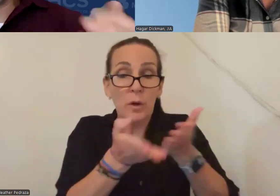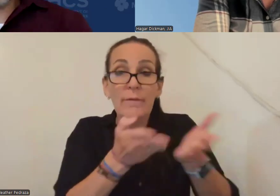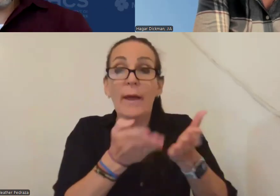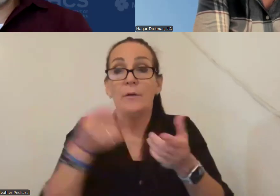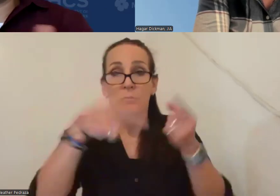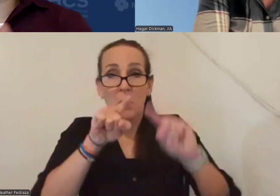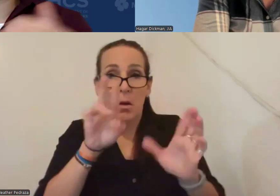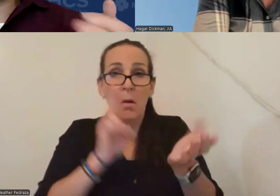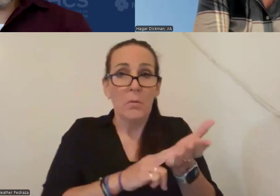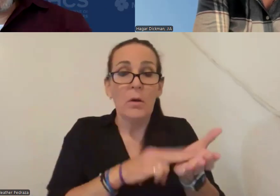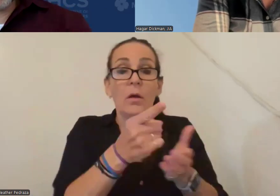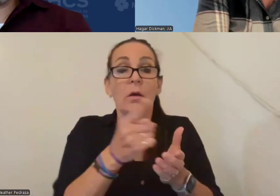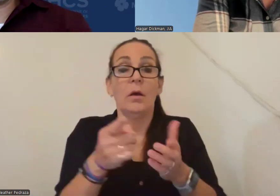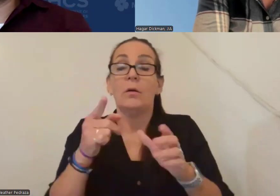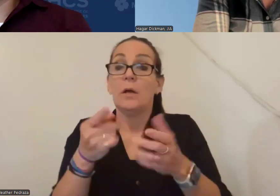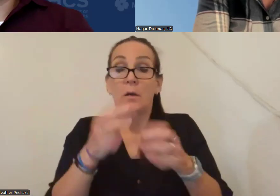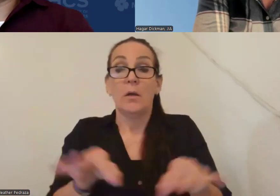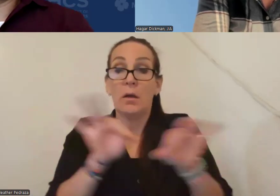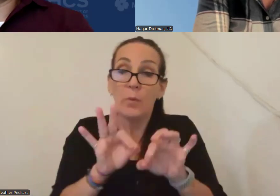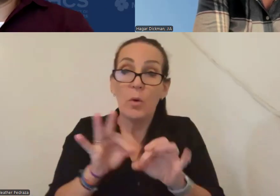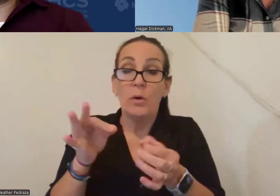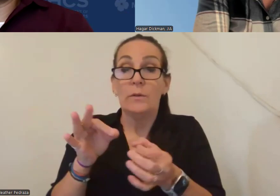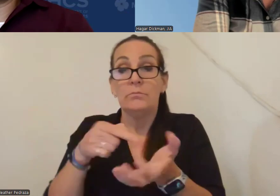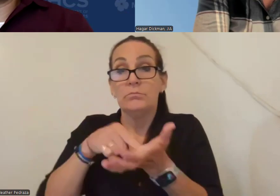ensuring payments are made, that payments are timely.